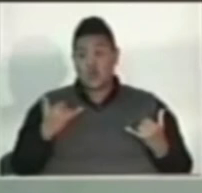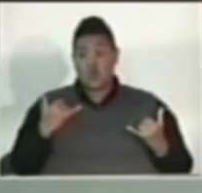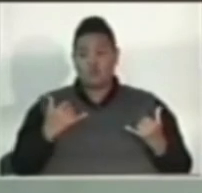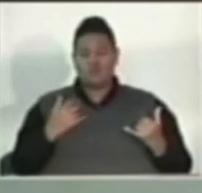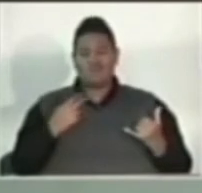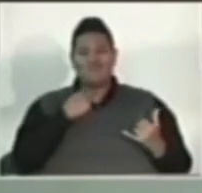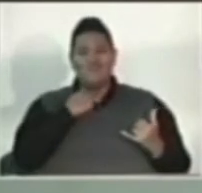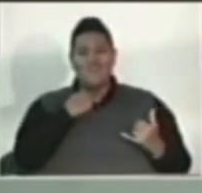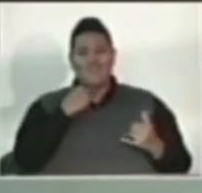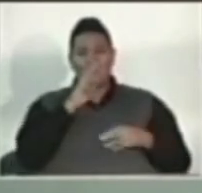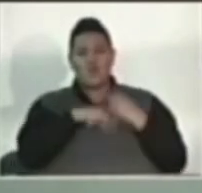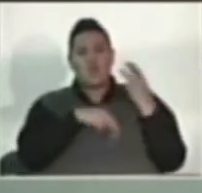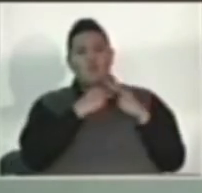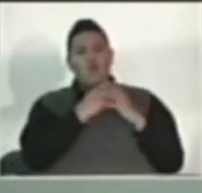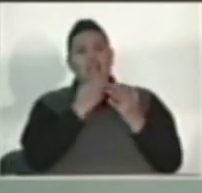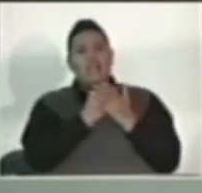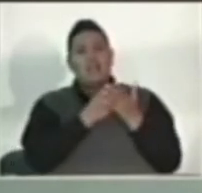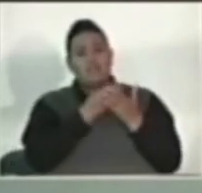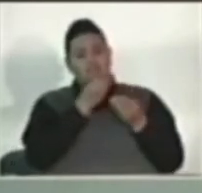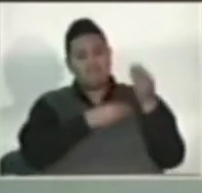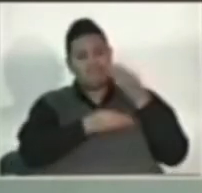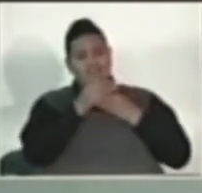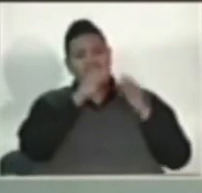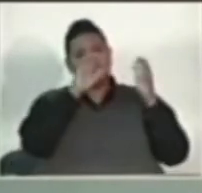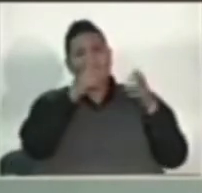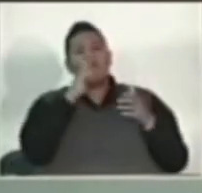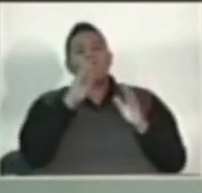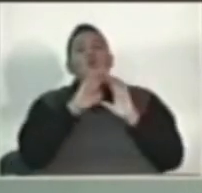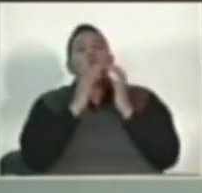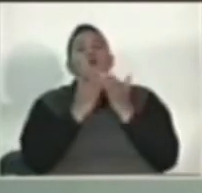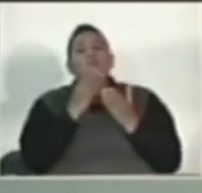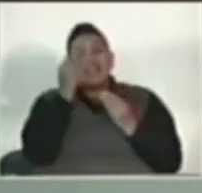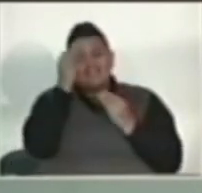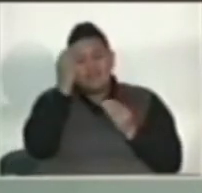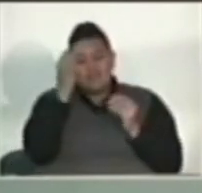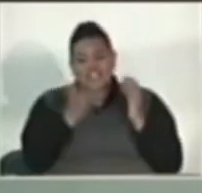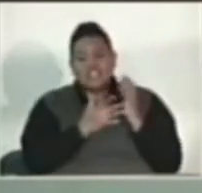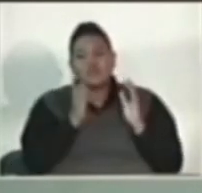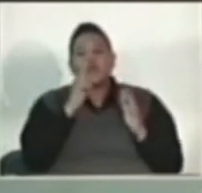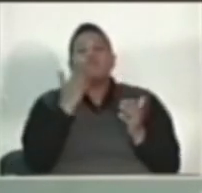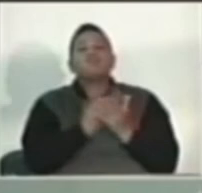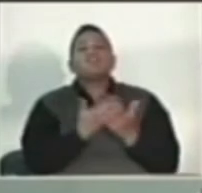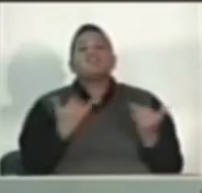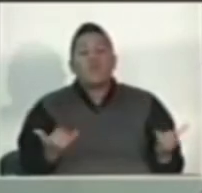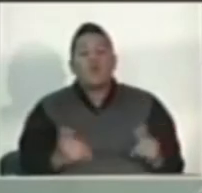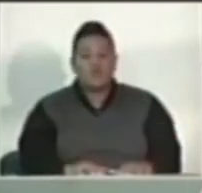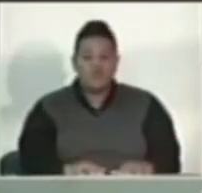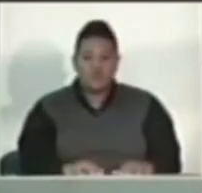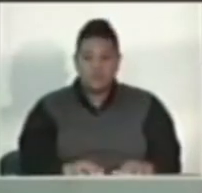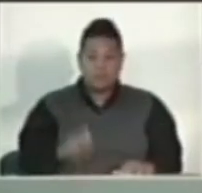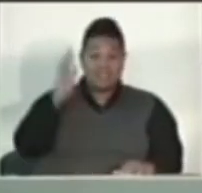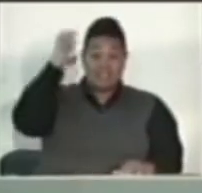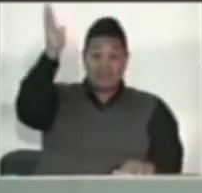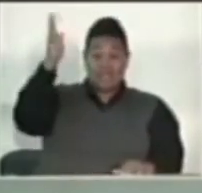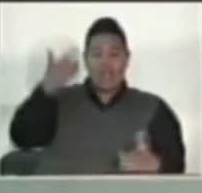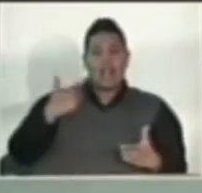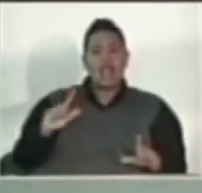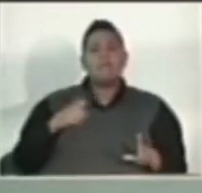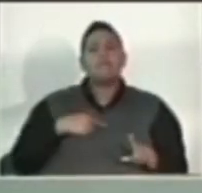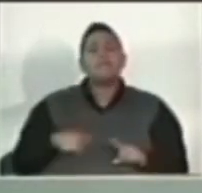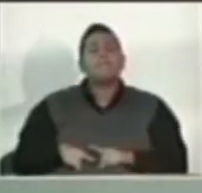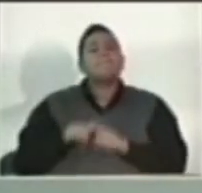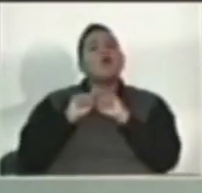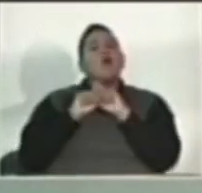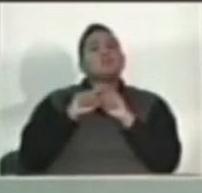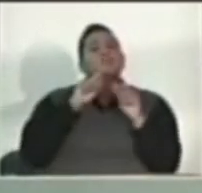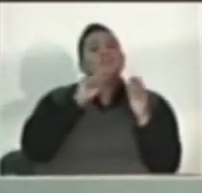World Economic Forum's Global Information Technology Report is where it is. Mr. Speaker, let me pause